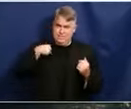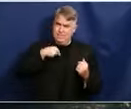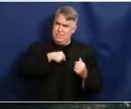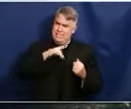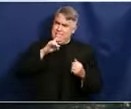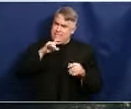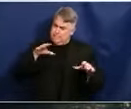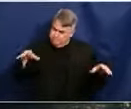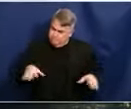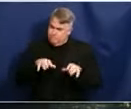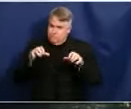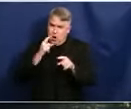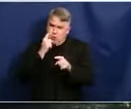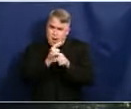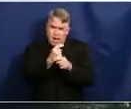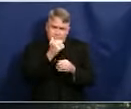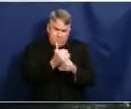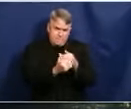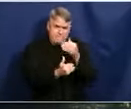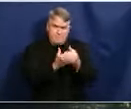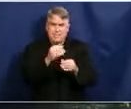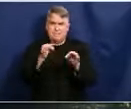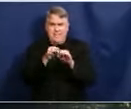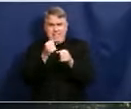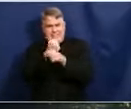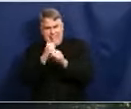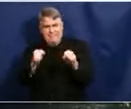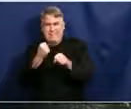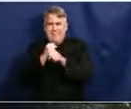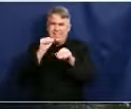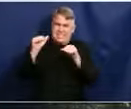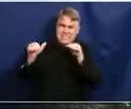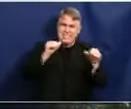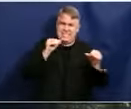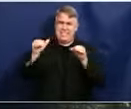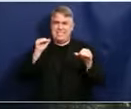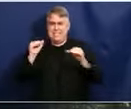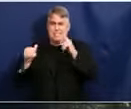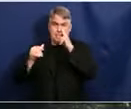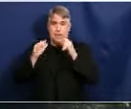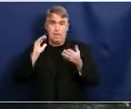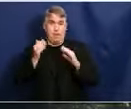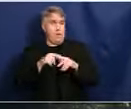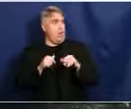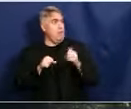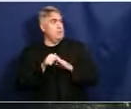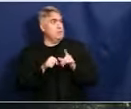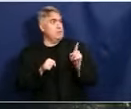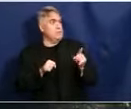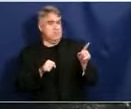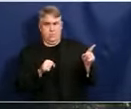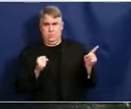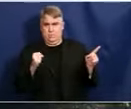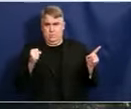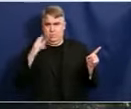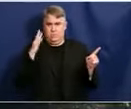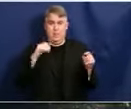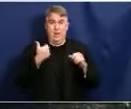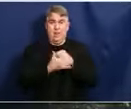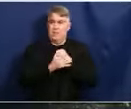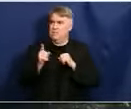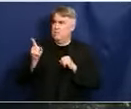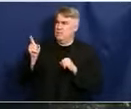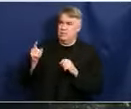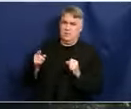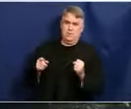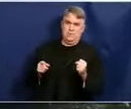rate significantly lower than other states, lower than any surrounding county, lower than the state of California. We also got through this without